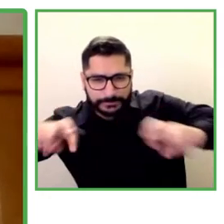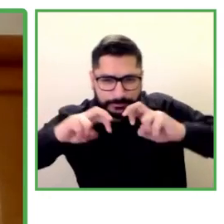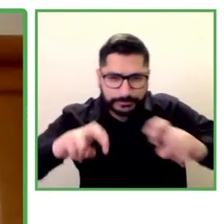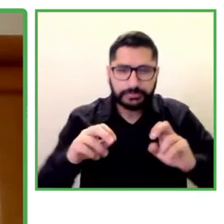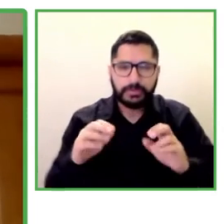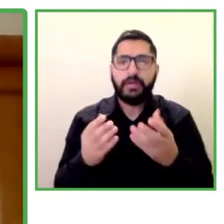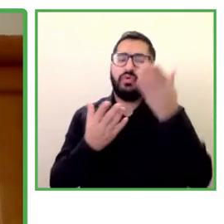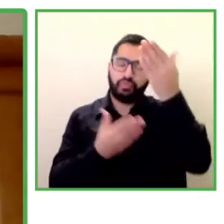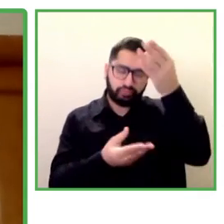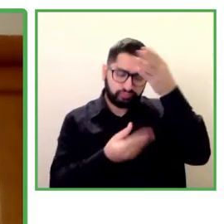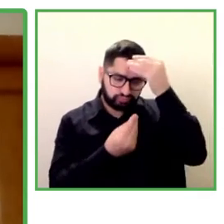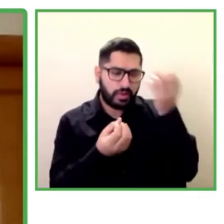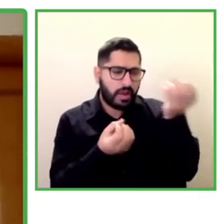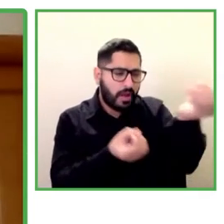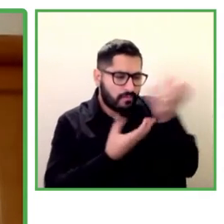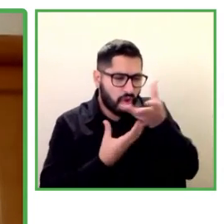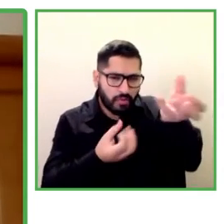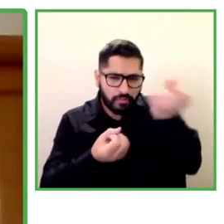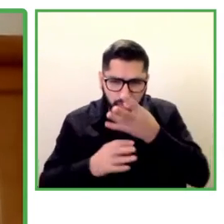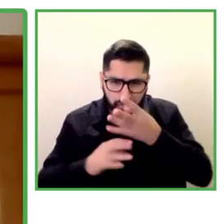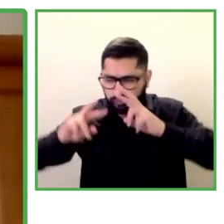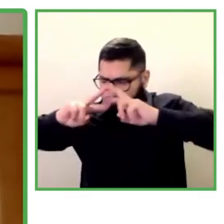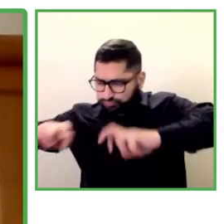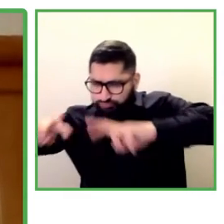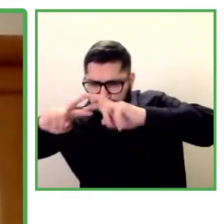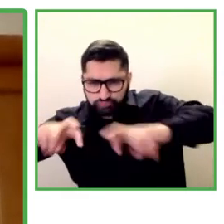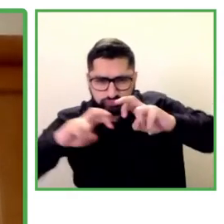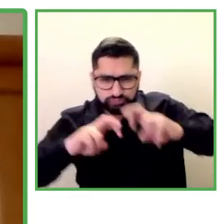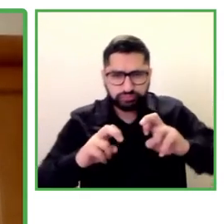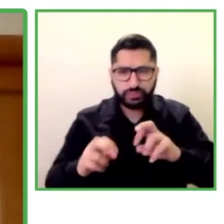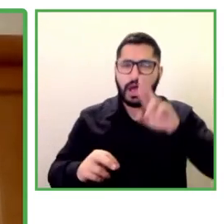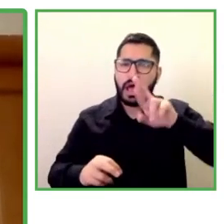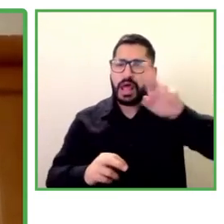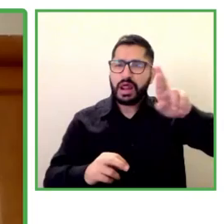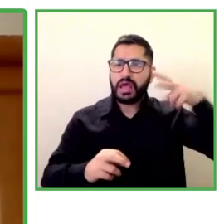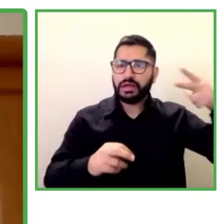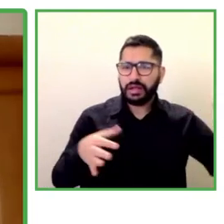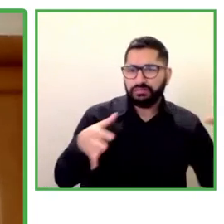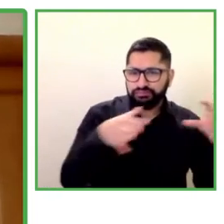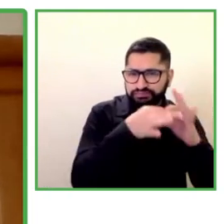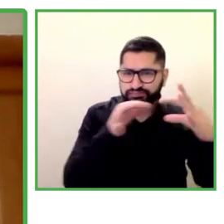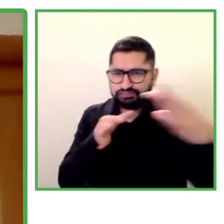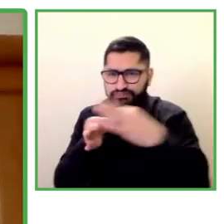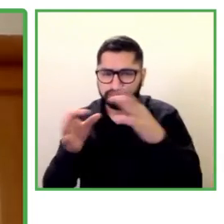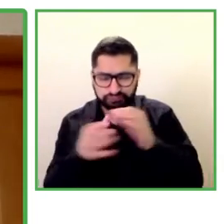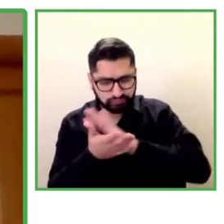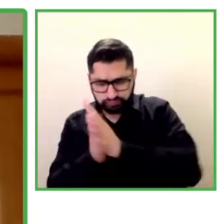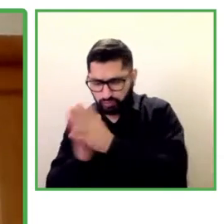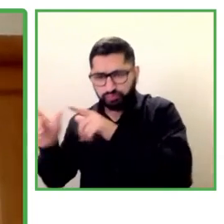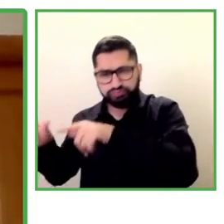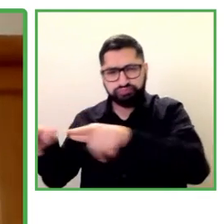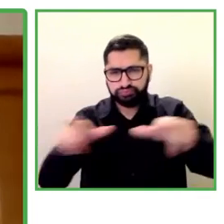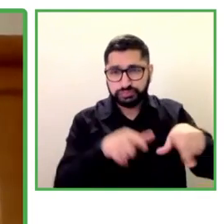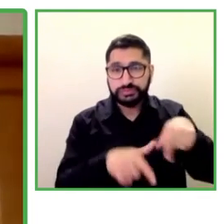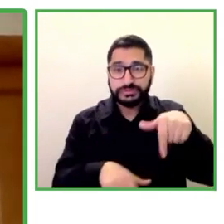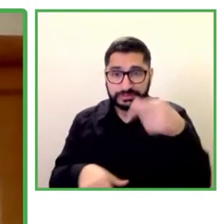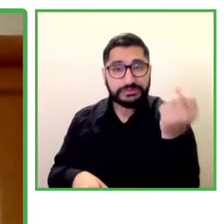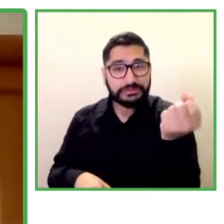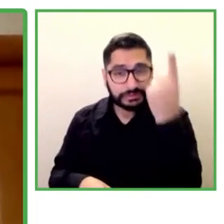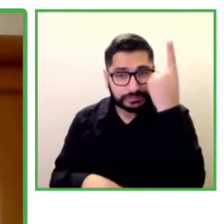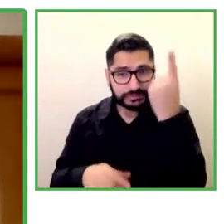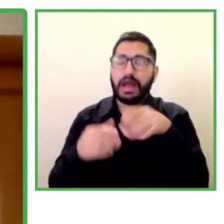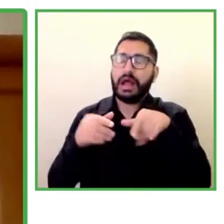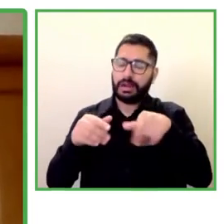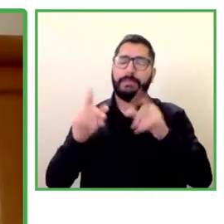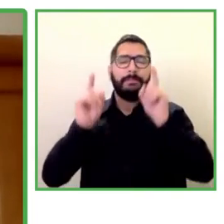training for the people that are in charge of the human resource departments of the companies, for example. So we do a lot of different